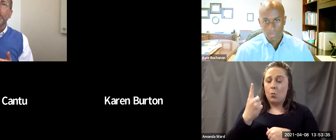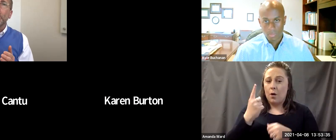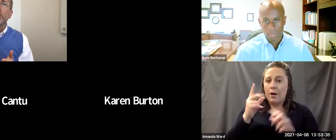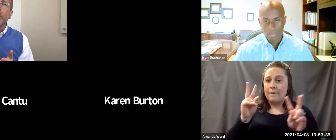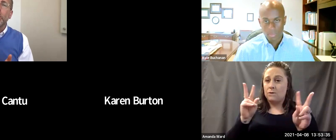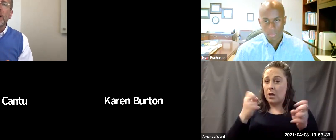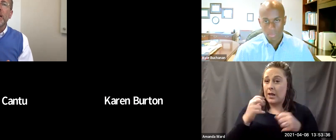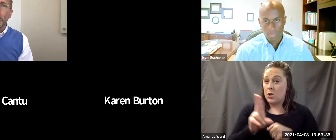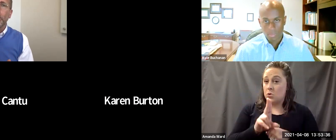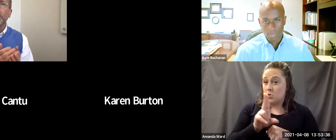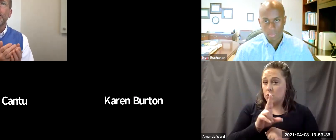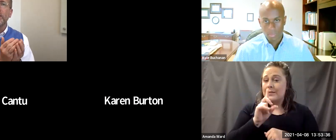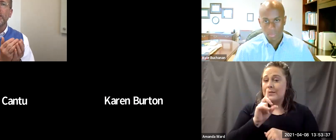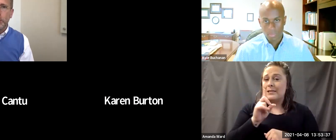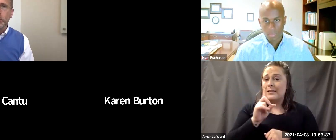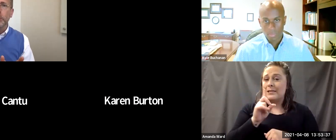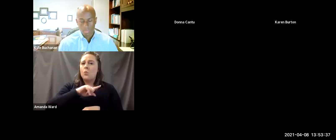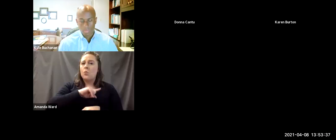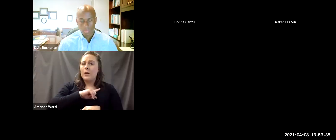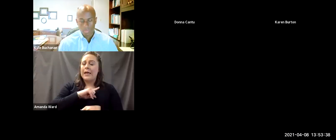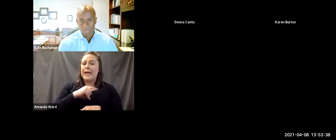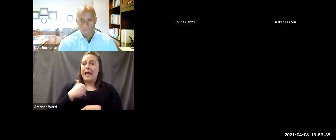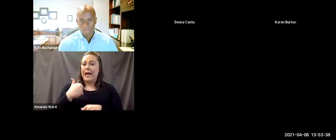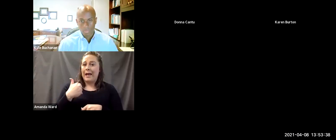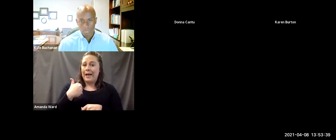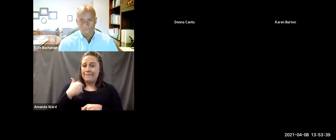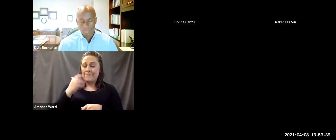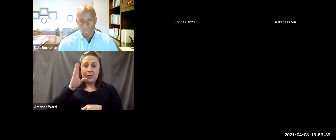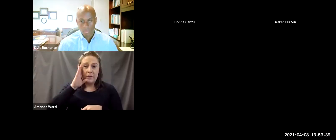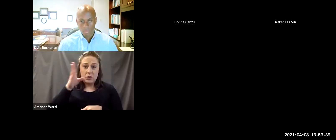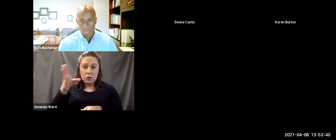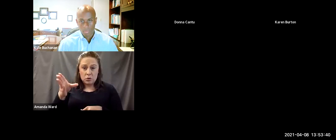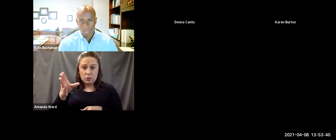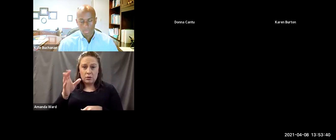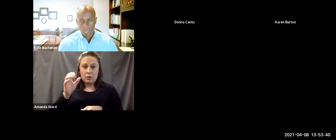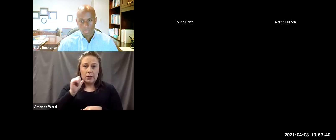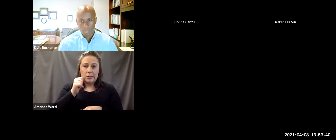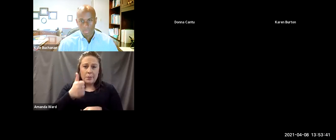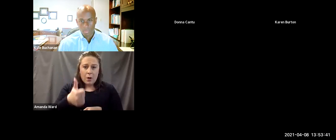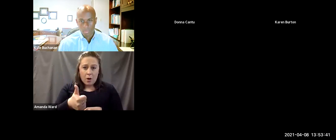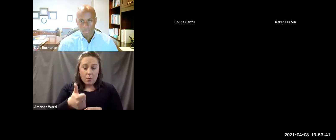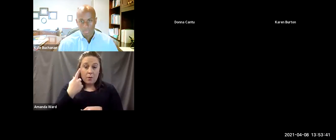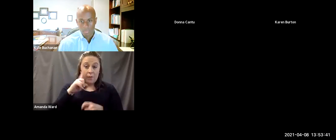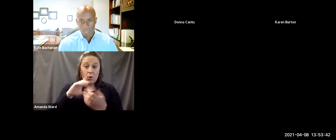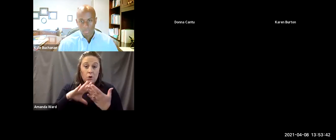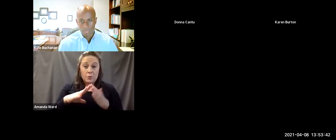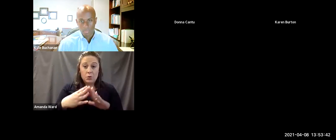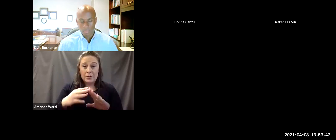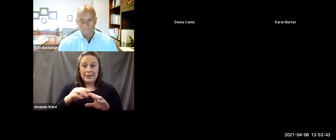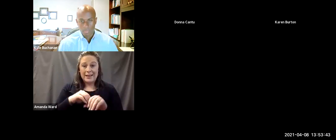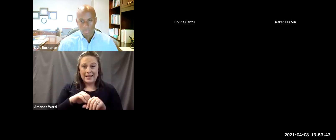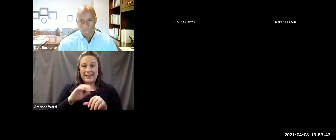lot was that we hold the future, we hold tomorrow for our community in